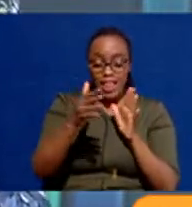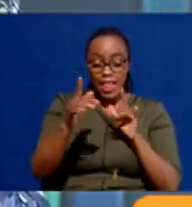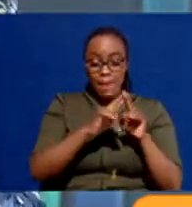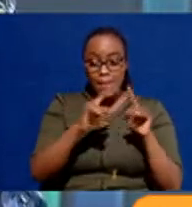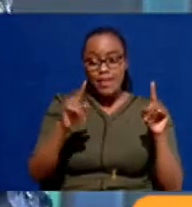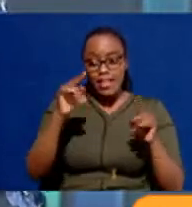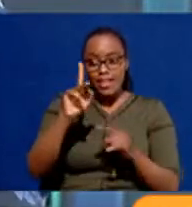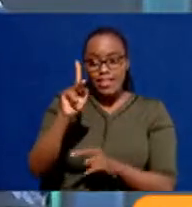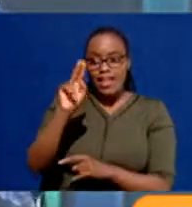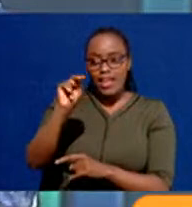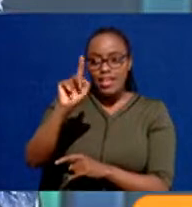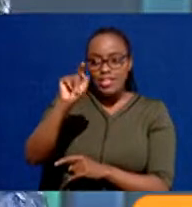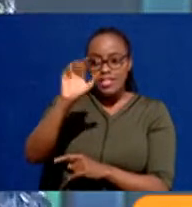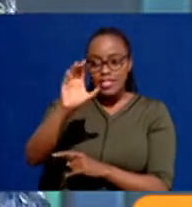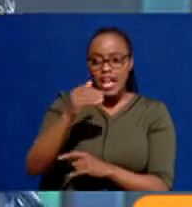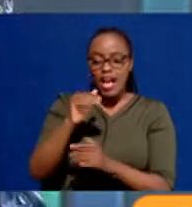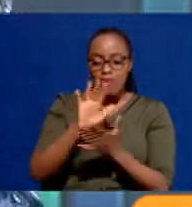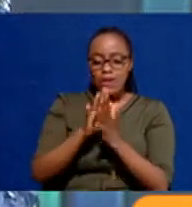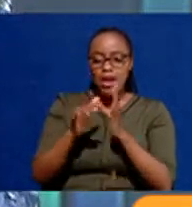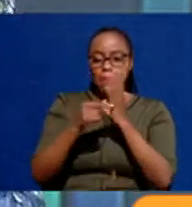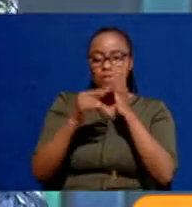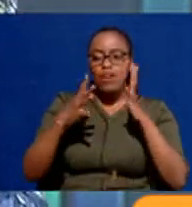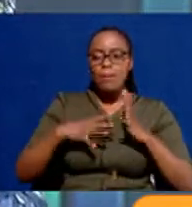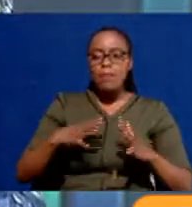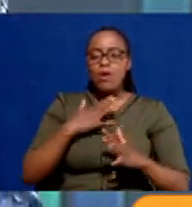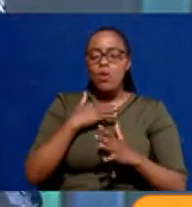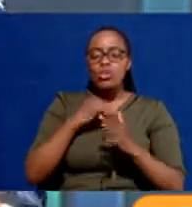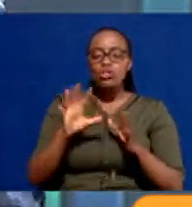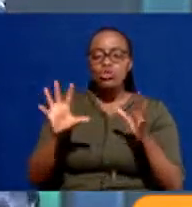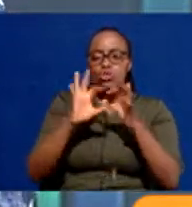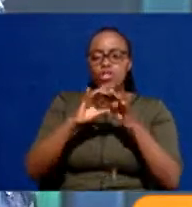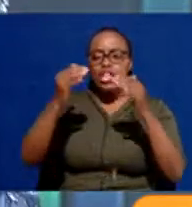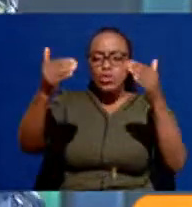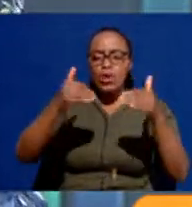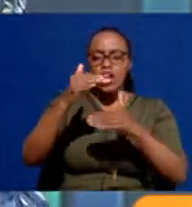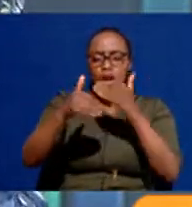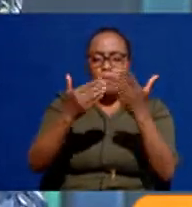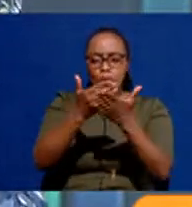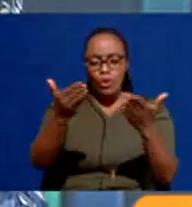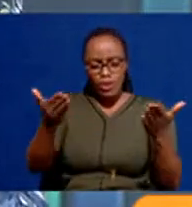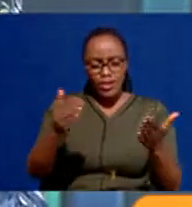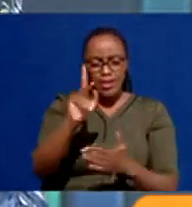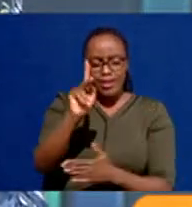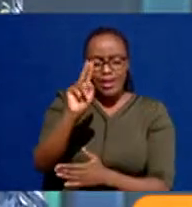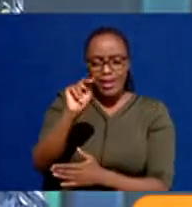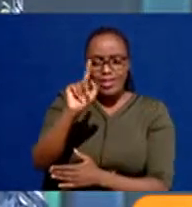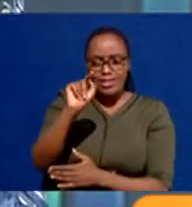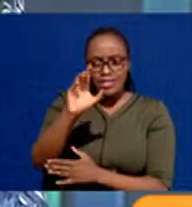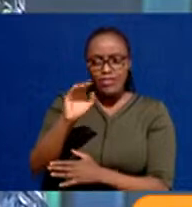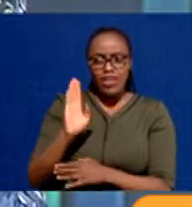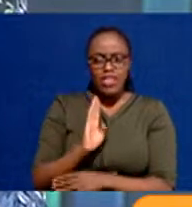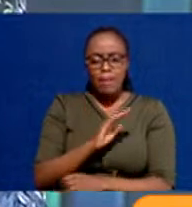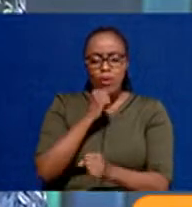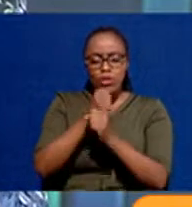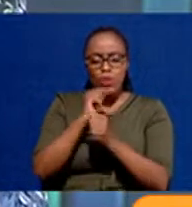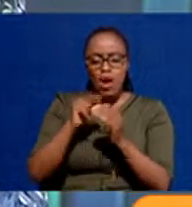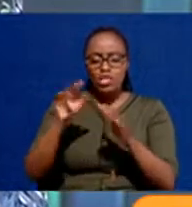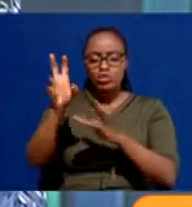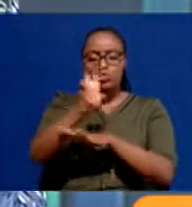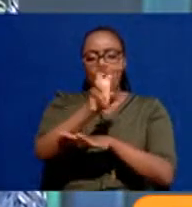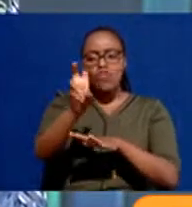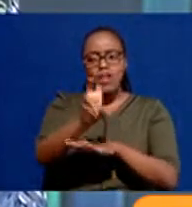think KNTC has become a bit popular, so everyone wants to be in KNTC, and we welcome all of them. The board's work is to